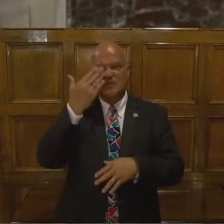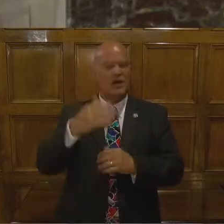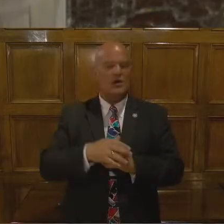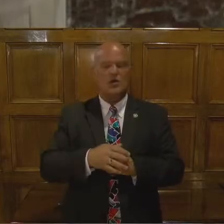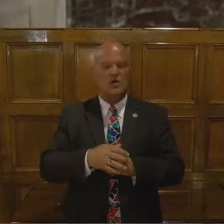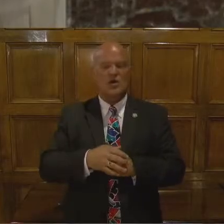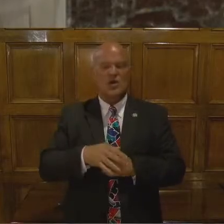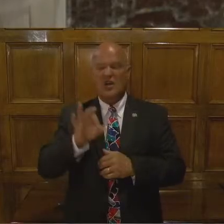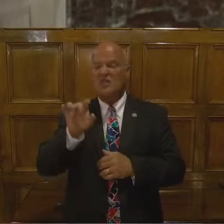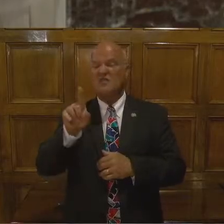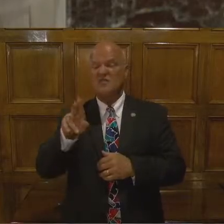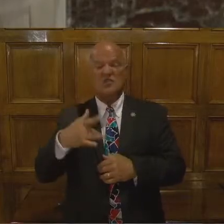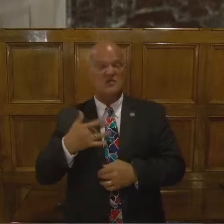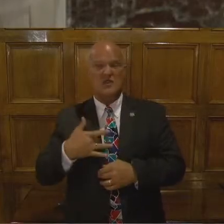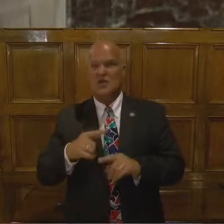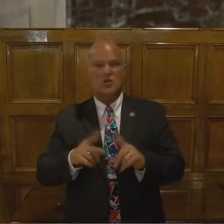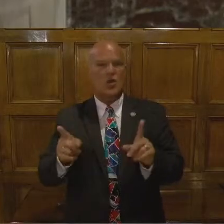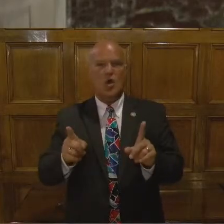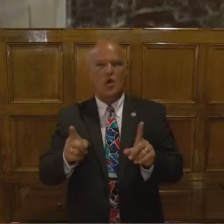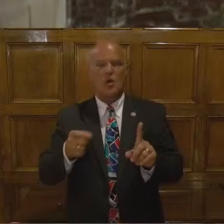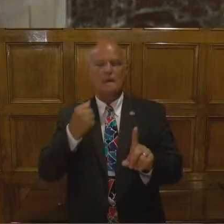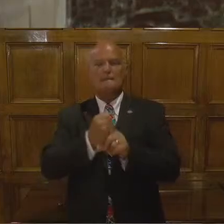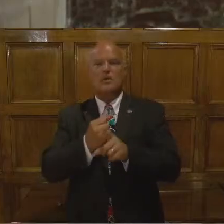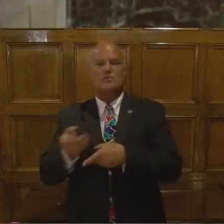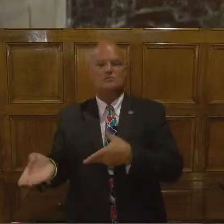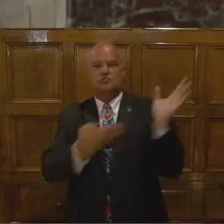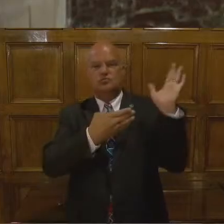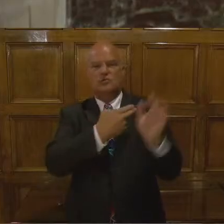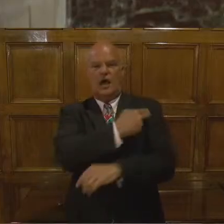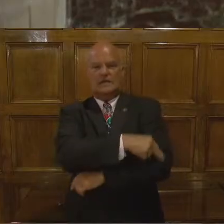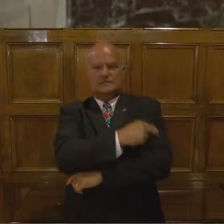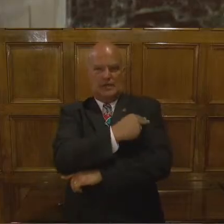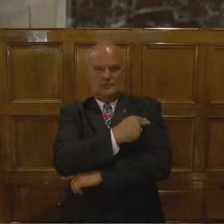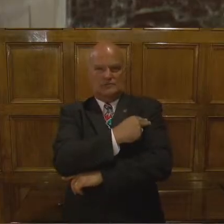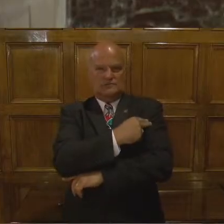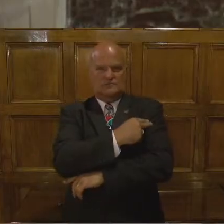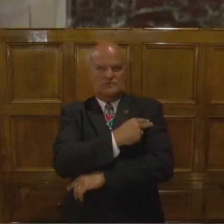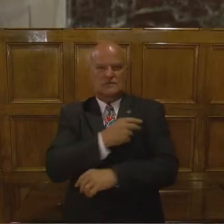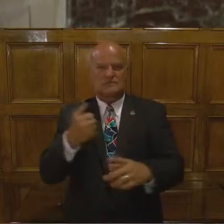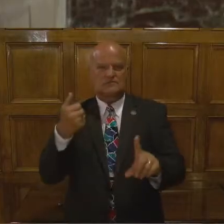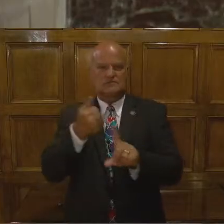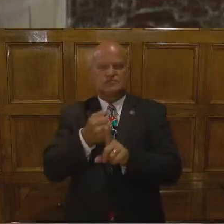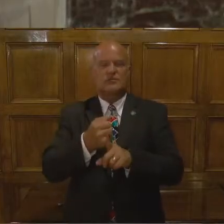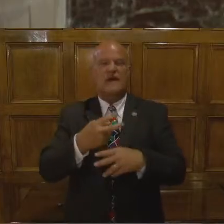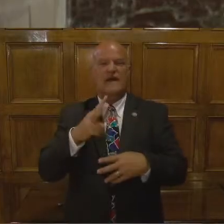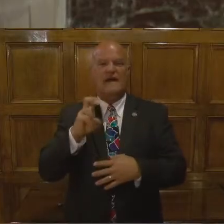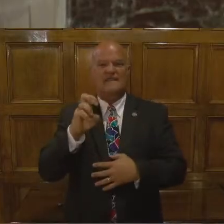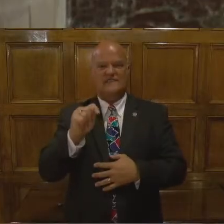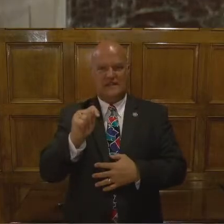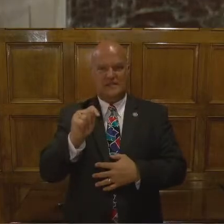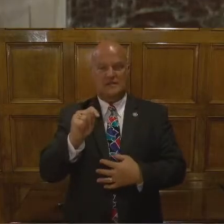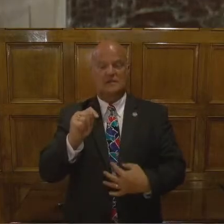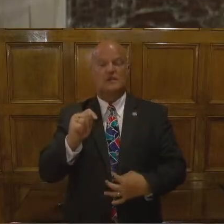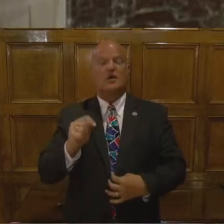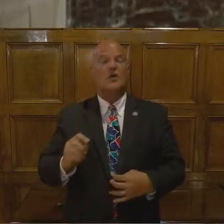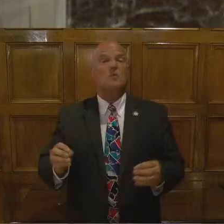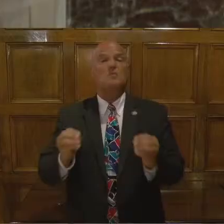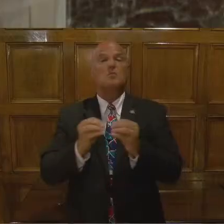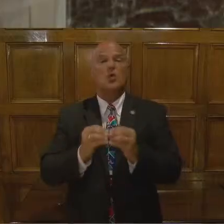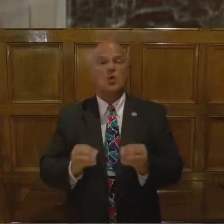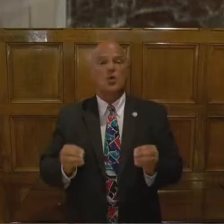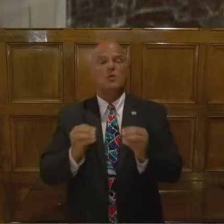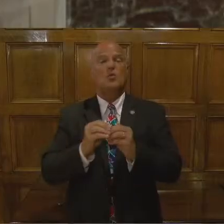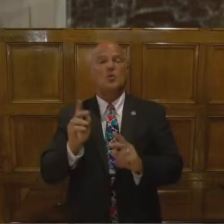flu. This is immediately coming into the hospital and being put on a ventilator. And like I said, we're seeing more and more patients